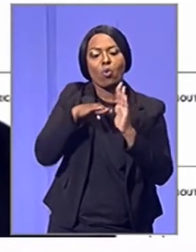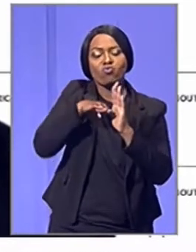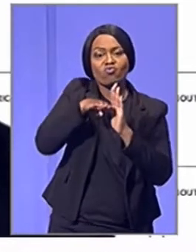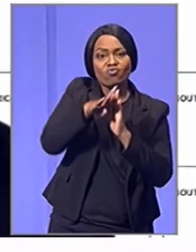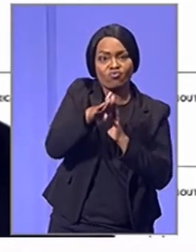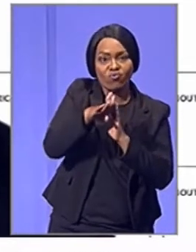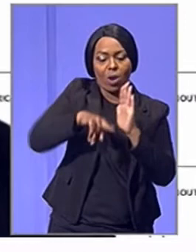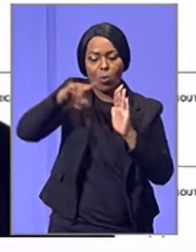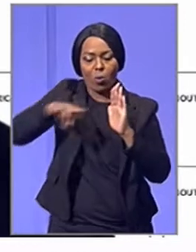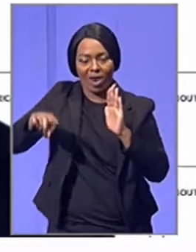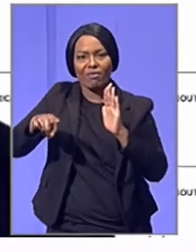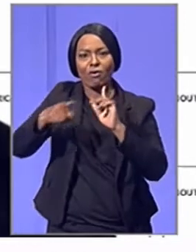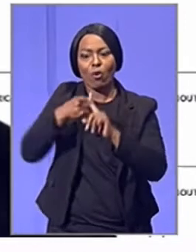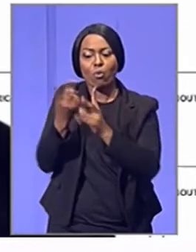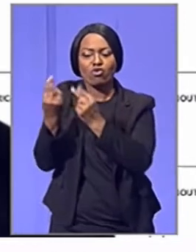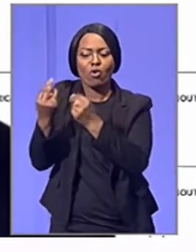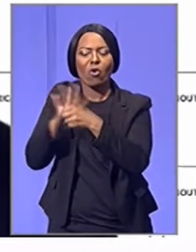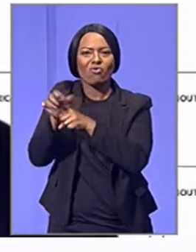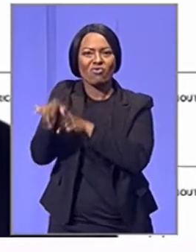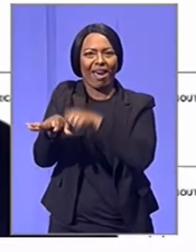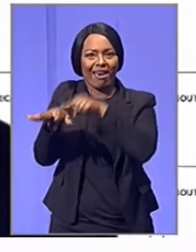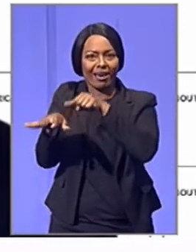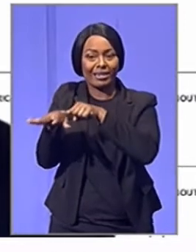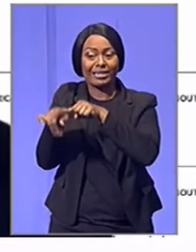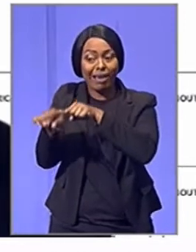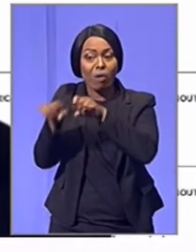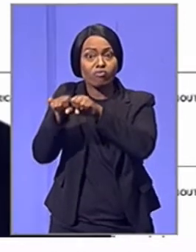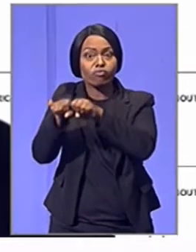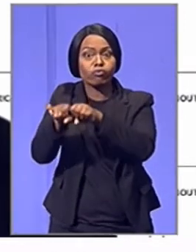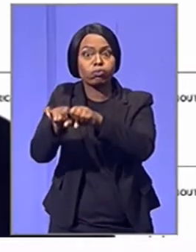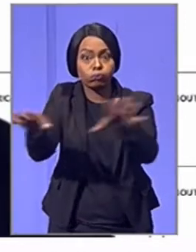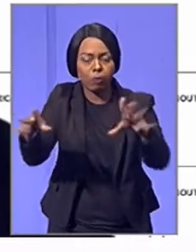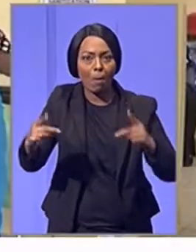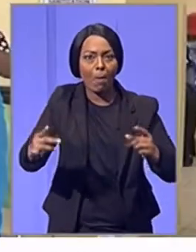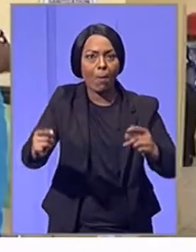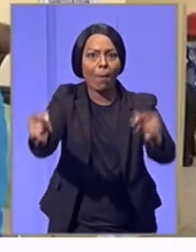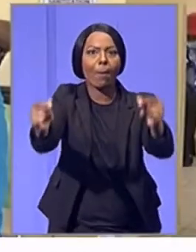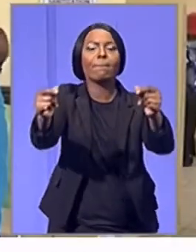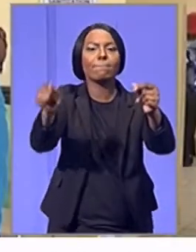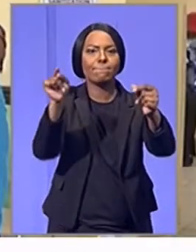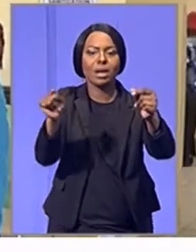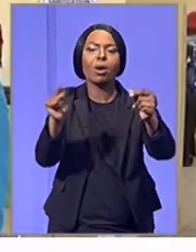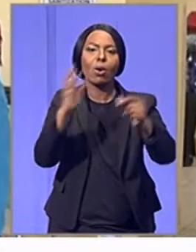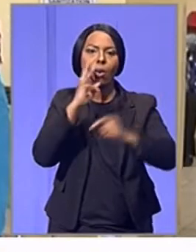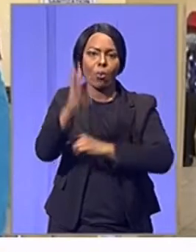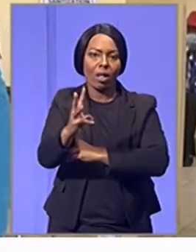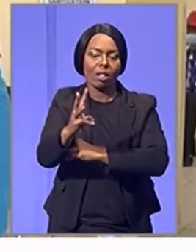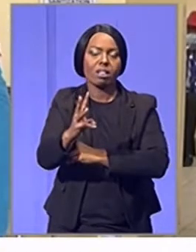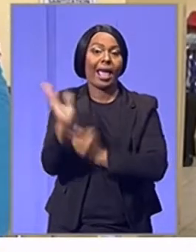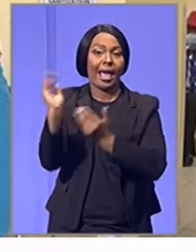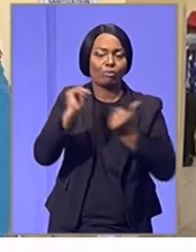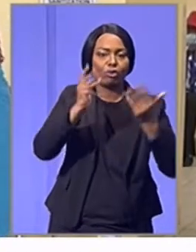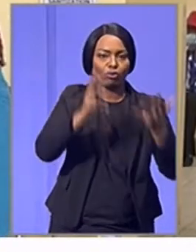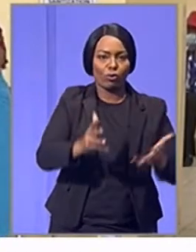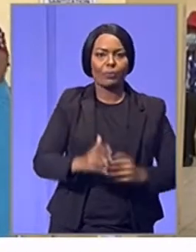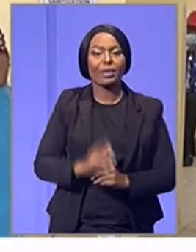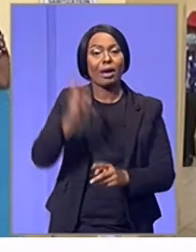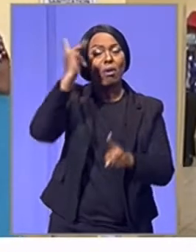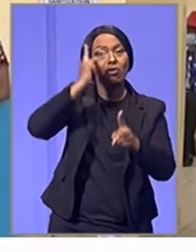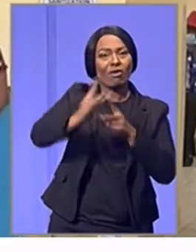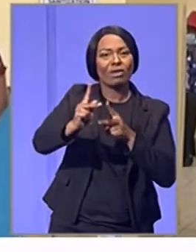variant, which will be more transmissible and which will escape immunity. Professor Mosa Moshabela go tšwa University